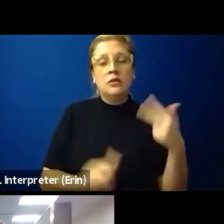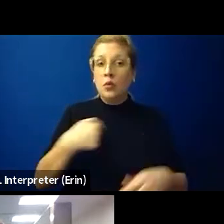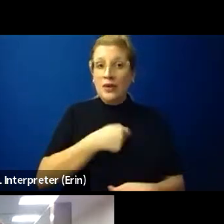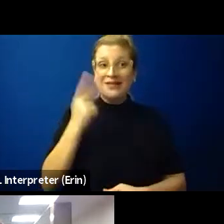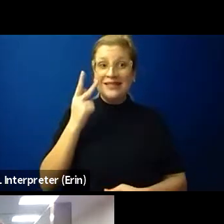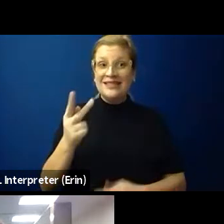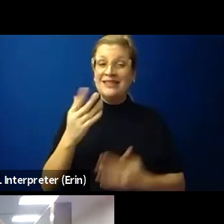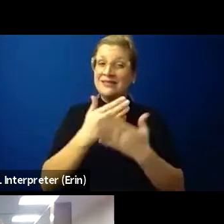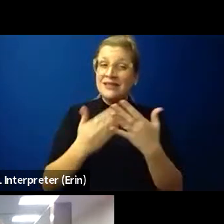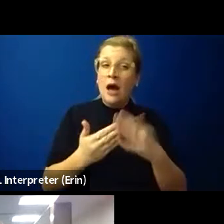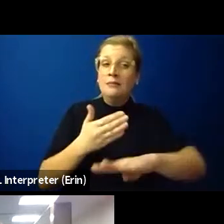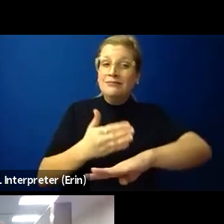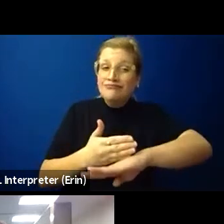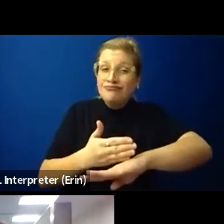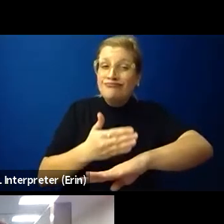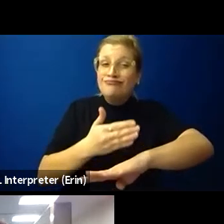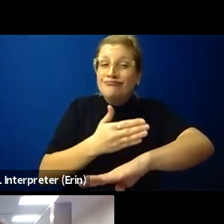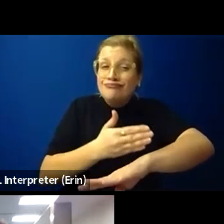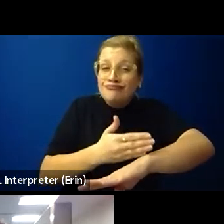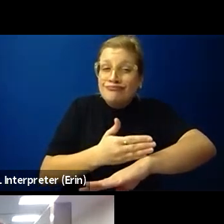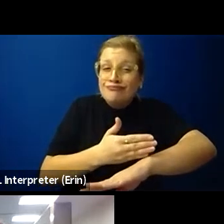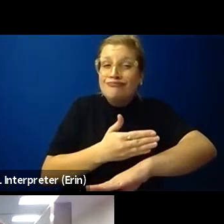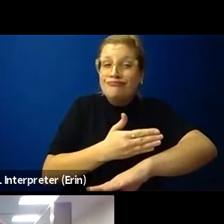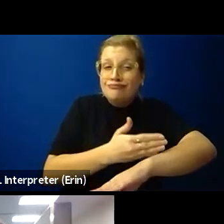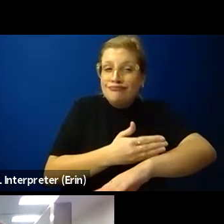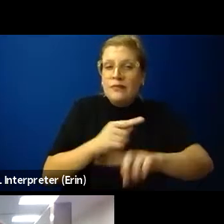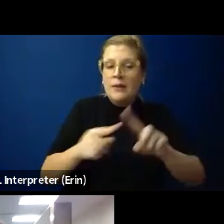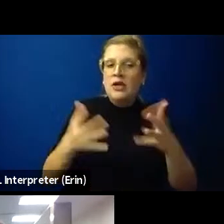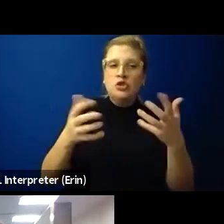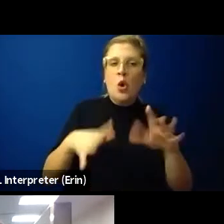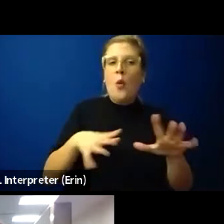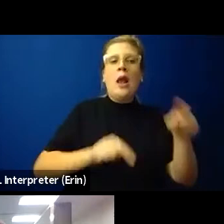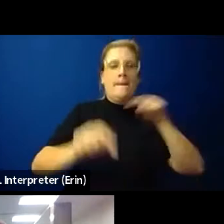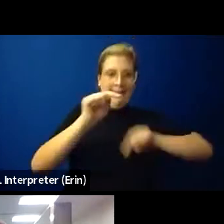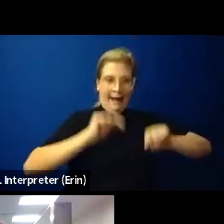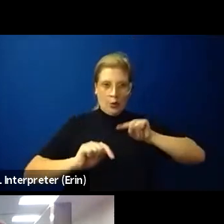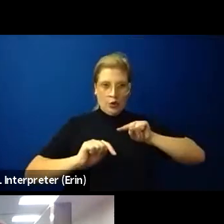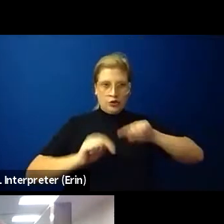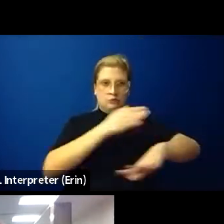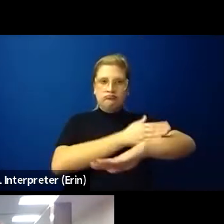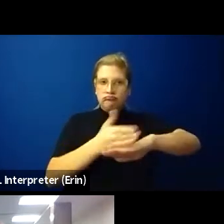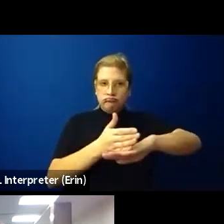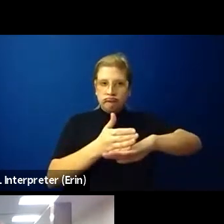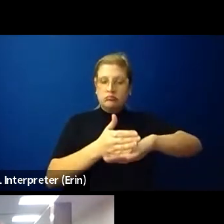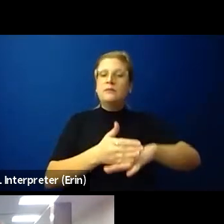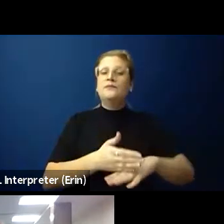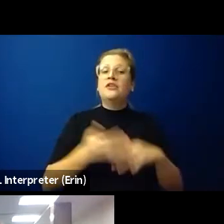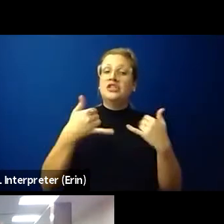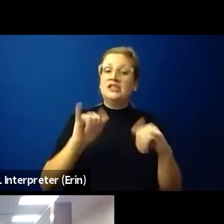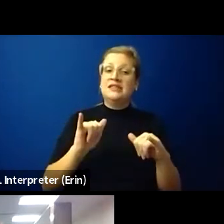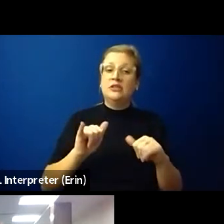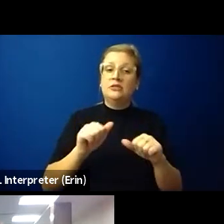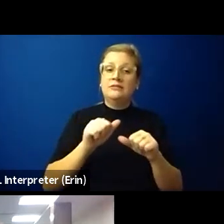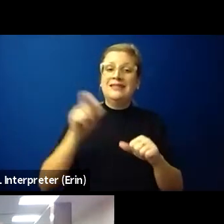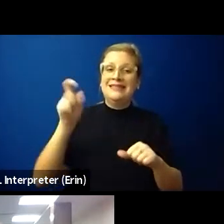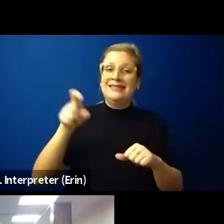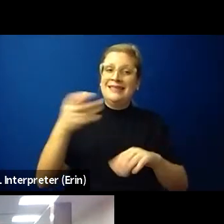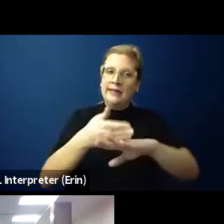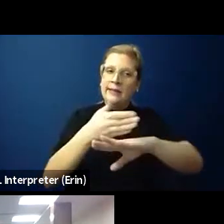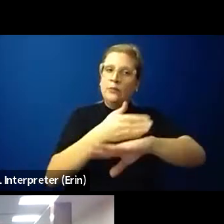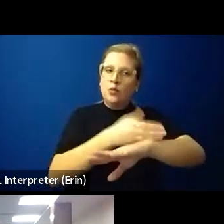some progress, but we don't want to go backwards, and there's certainly still room for improvement.